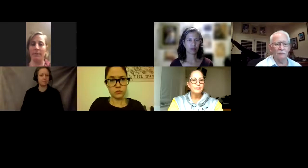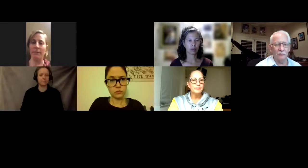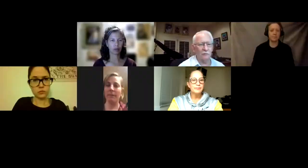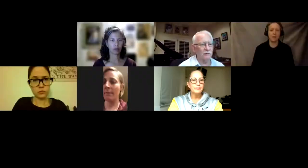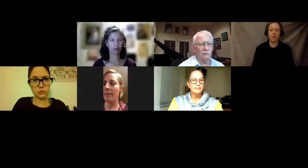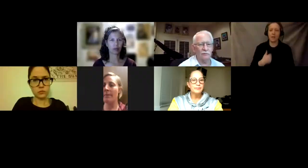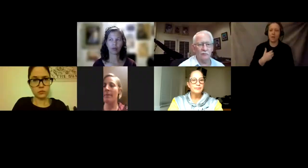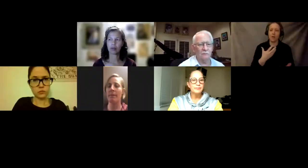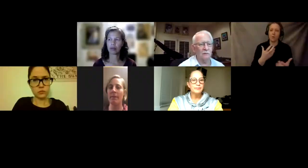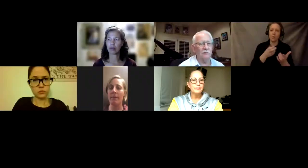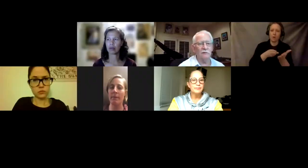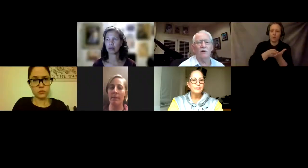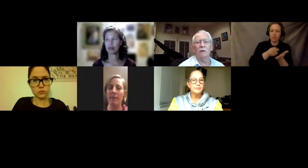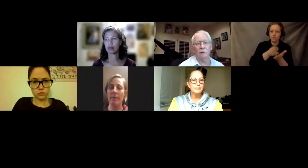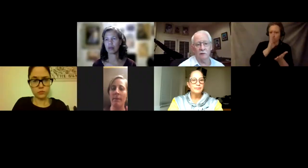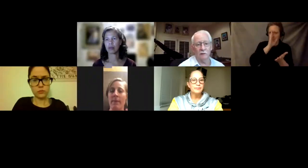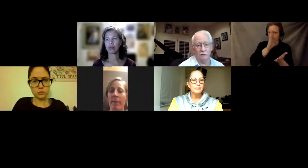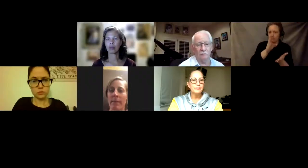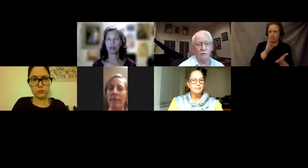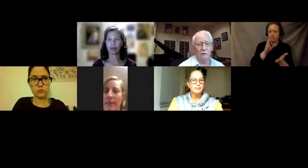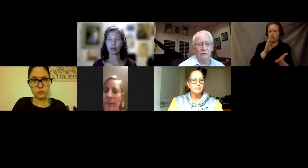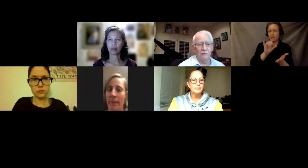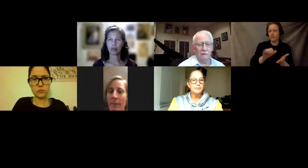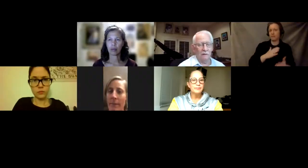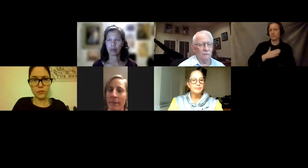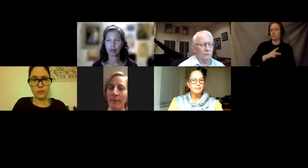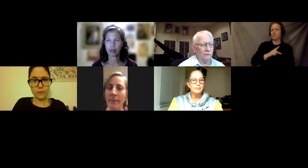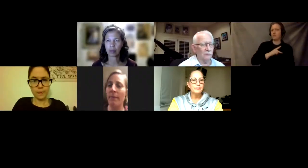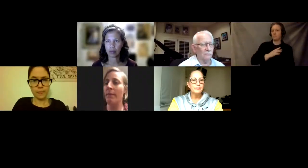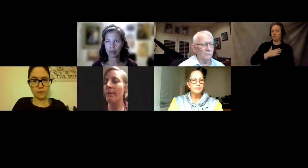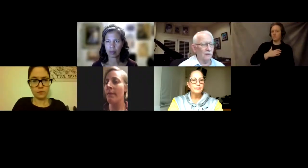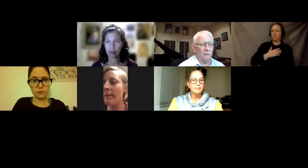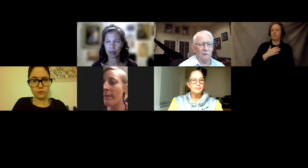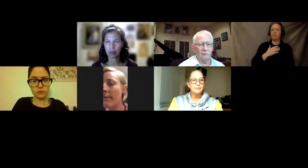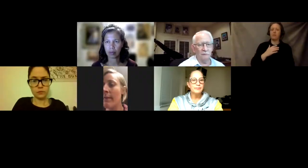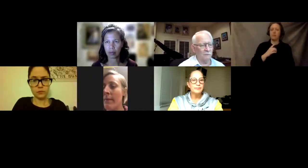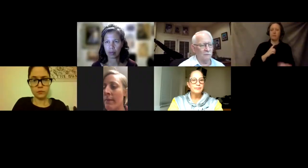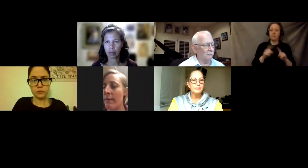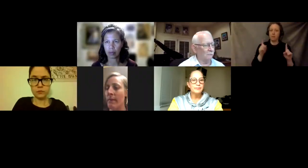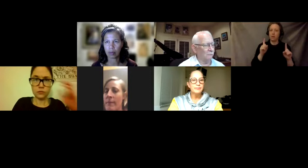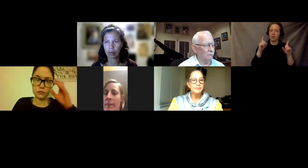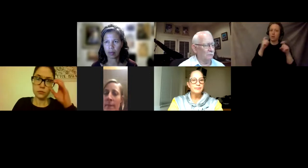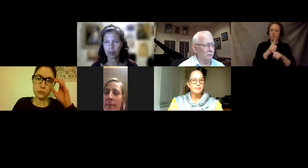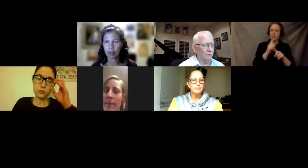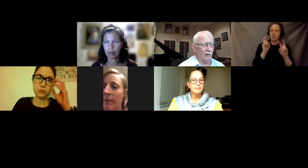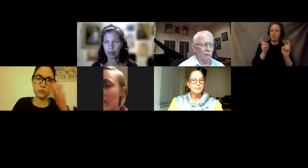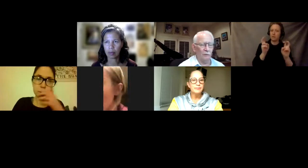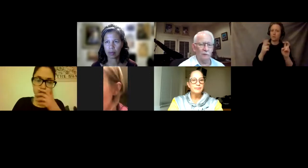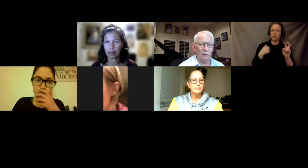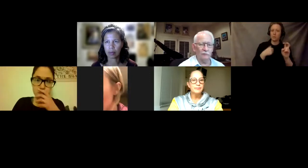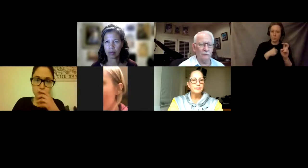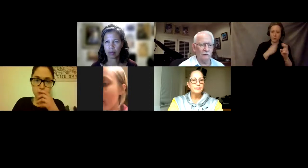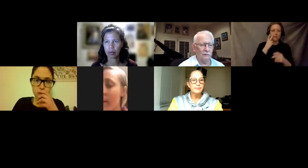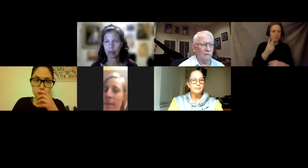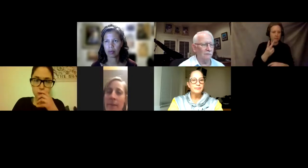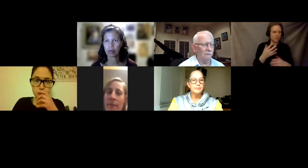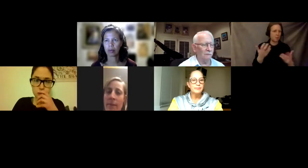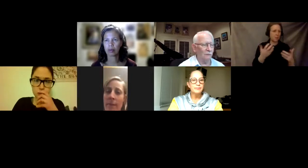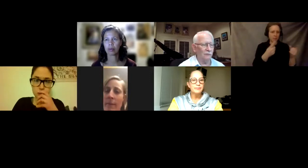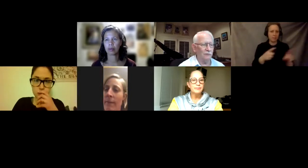I'd have to see the resolution. I mean, it's a complicated issue. We're seeing what's happening with non-oil